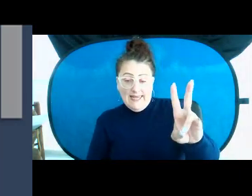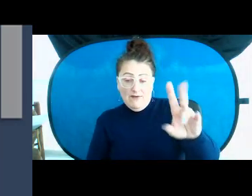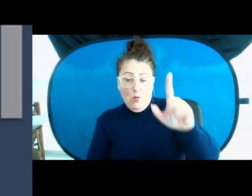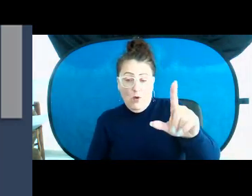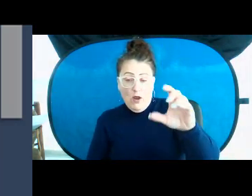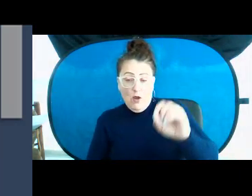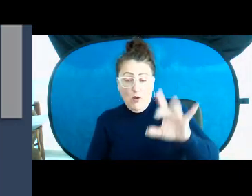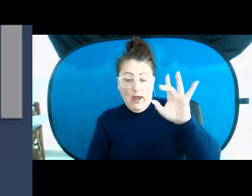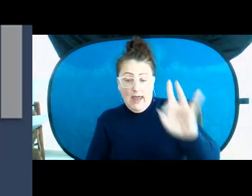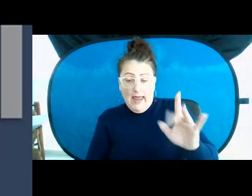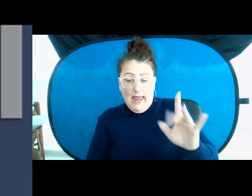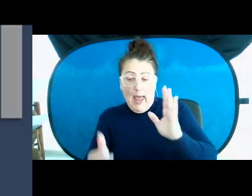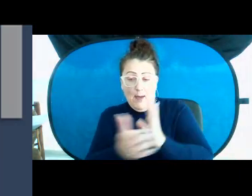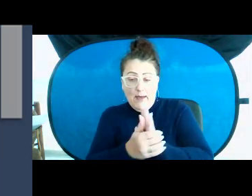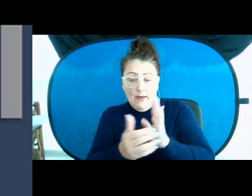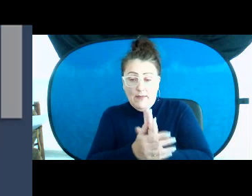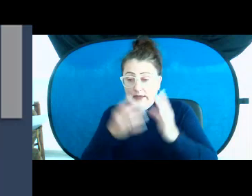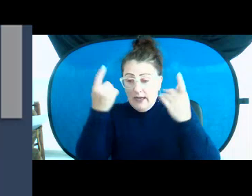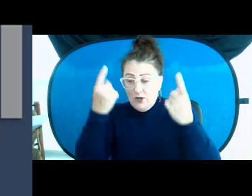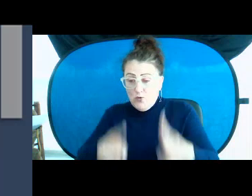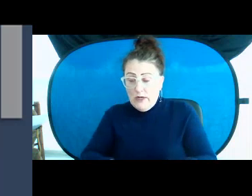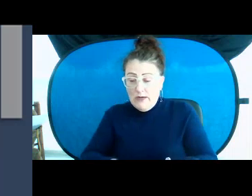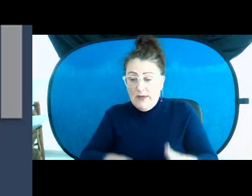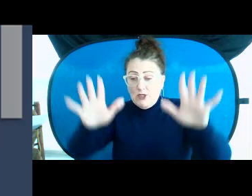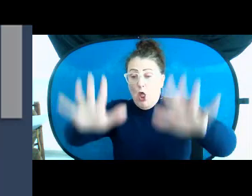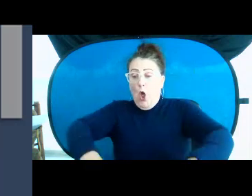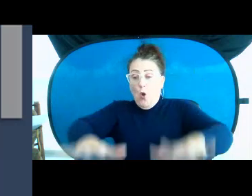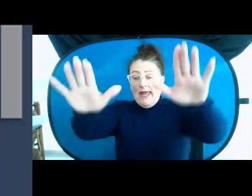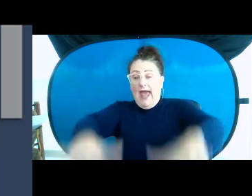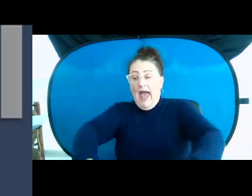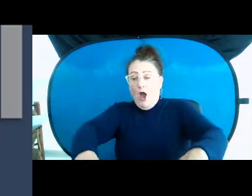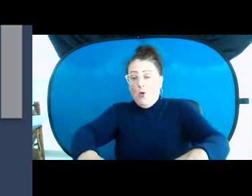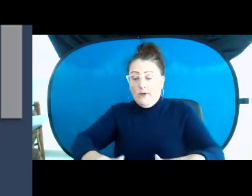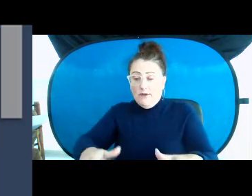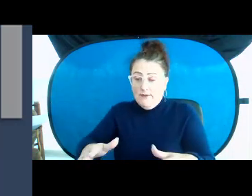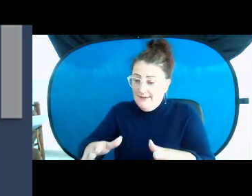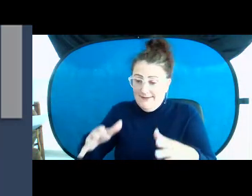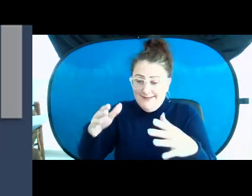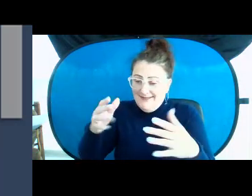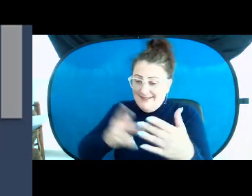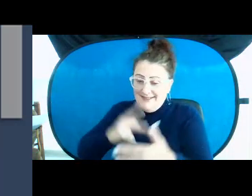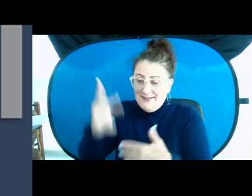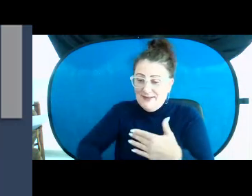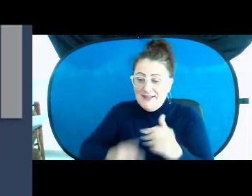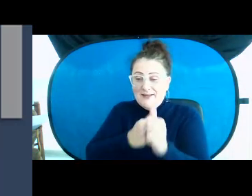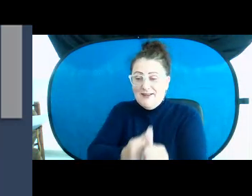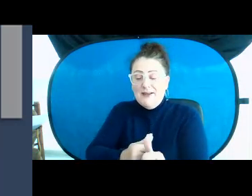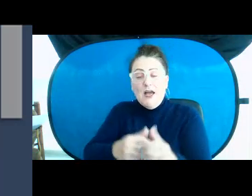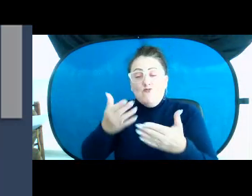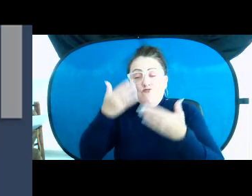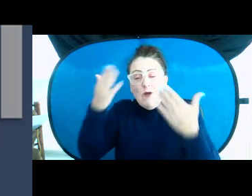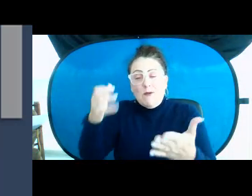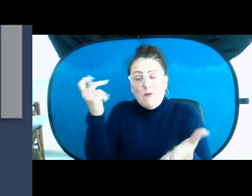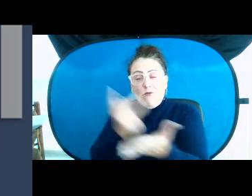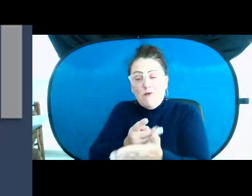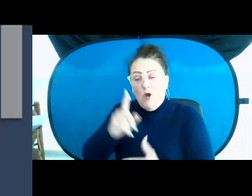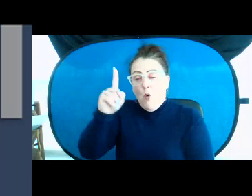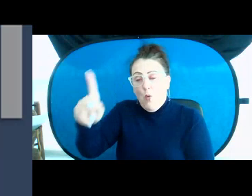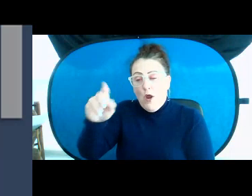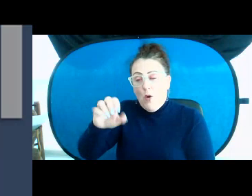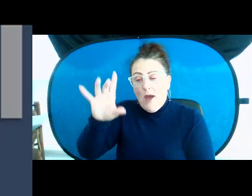amendment to the original baseline agreement. These requests are consistent with program guidelines. Therefore, staff recommends your approval of tabs 108